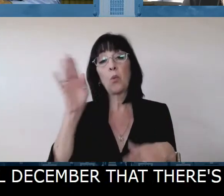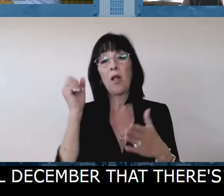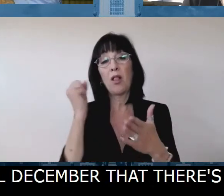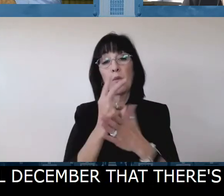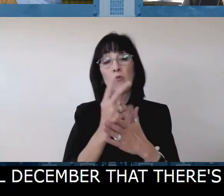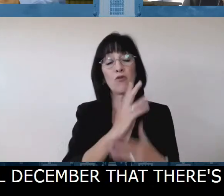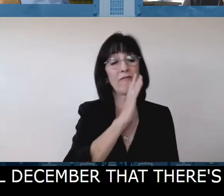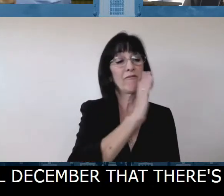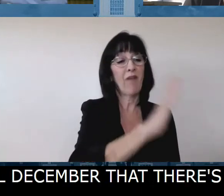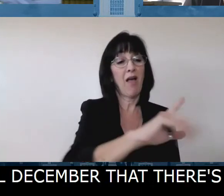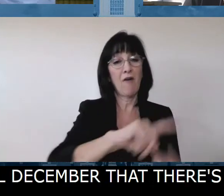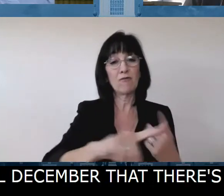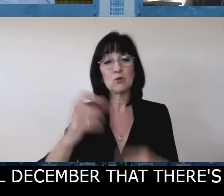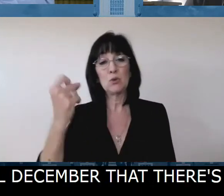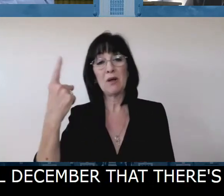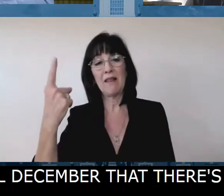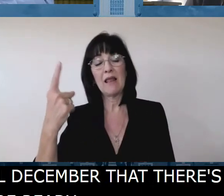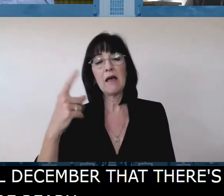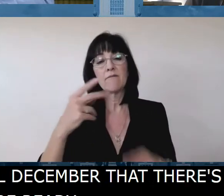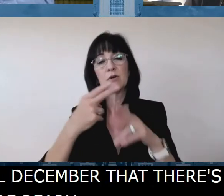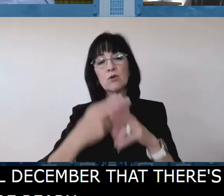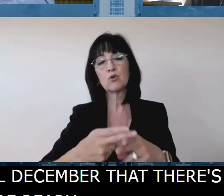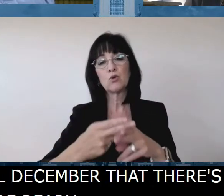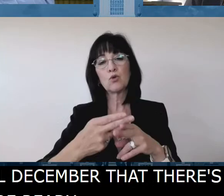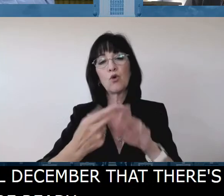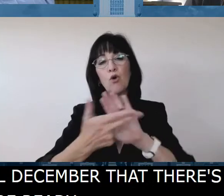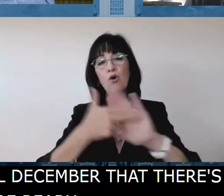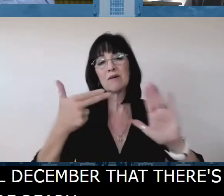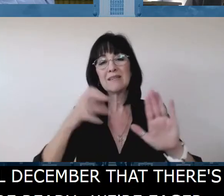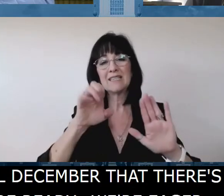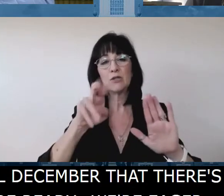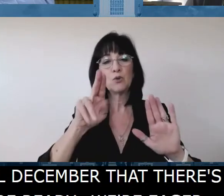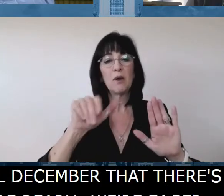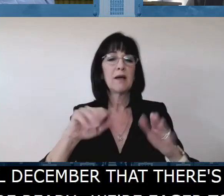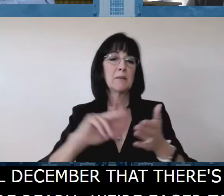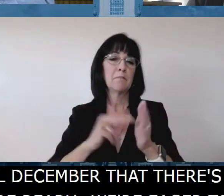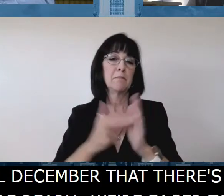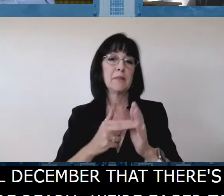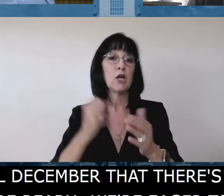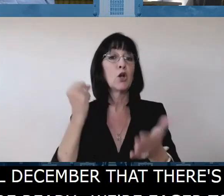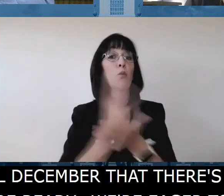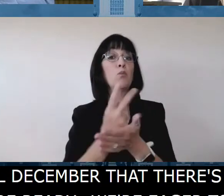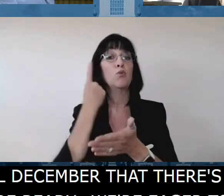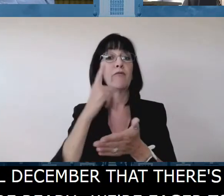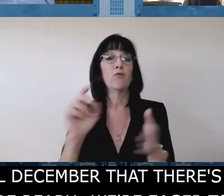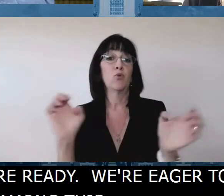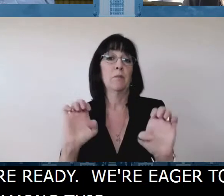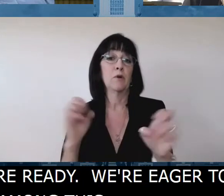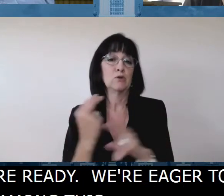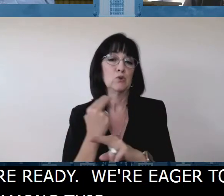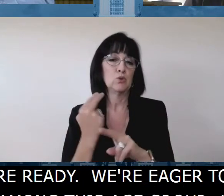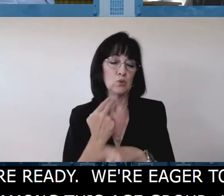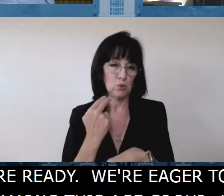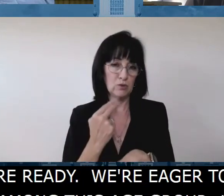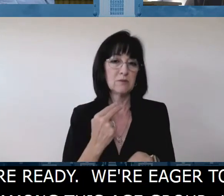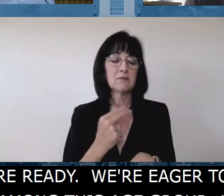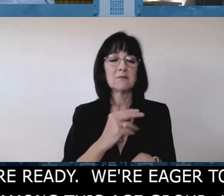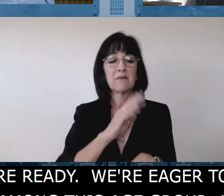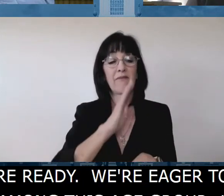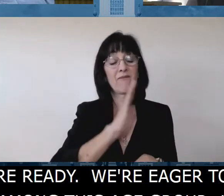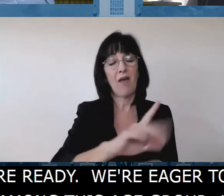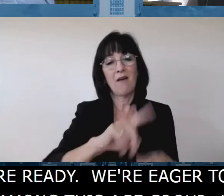ready. We're eager to move forward with vaccination among this age group. We know that it will give